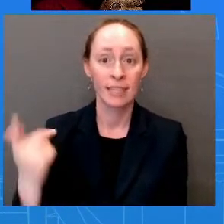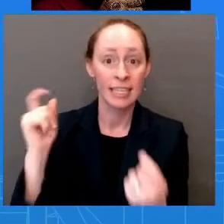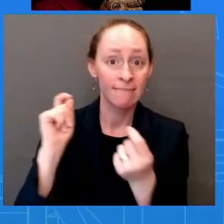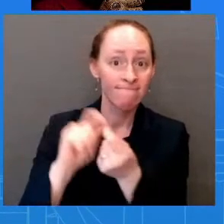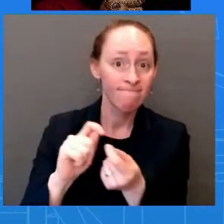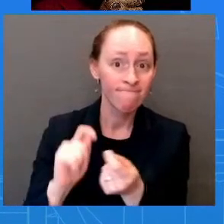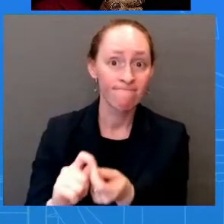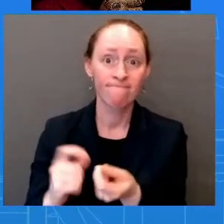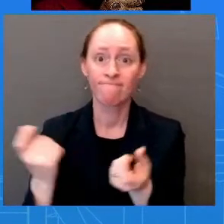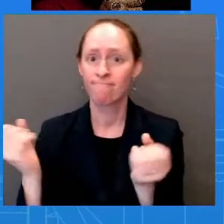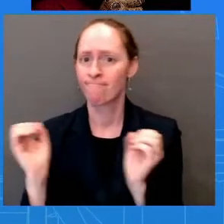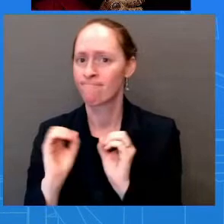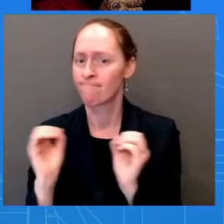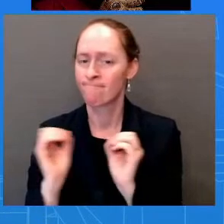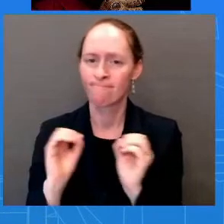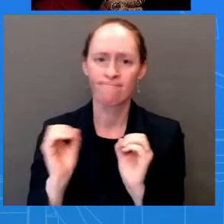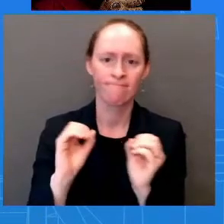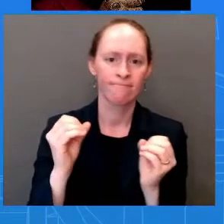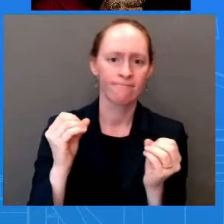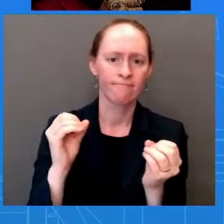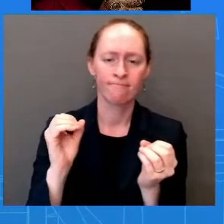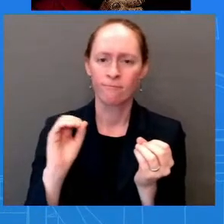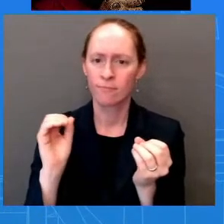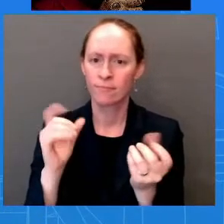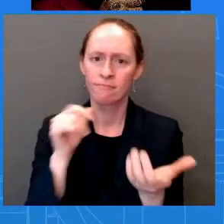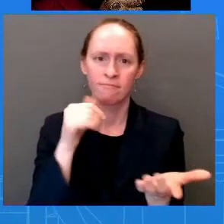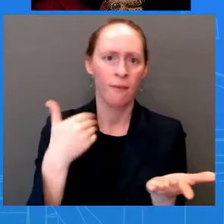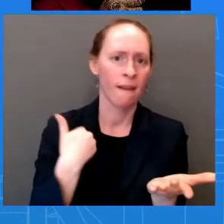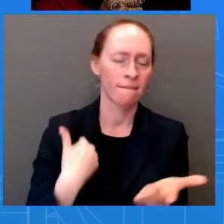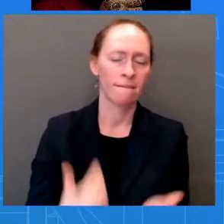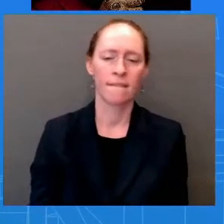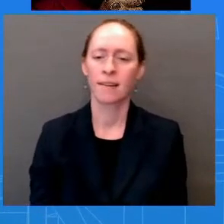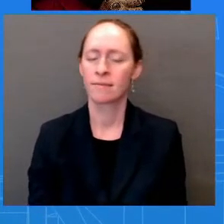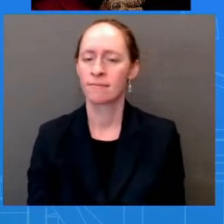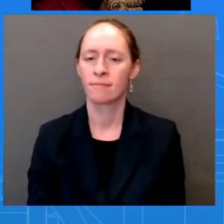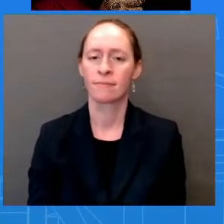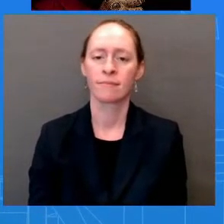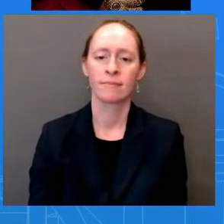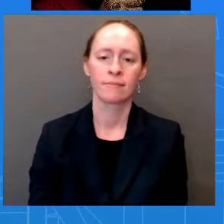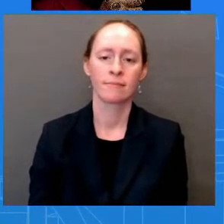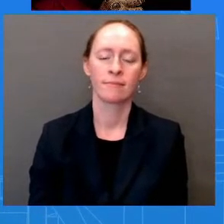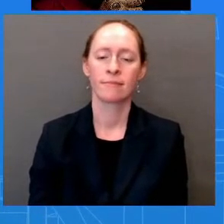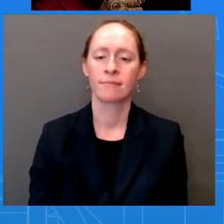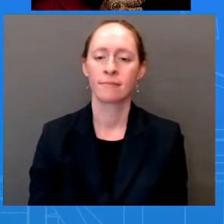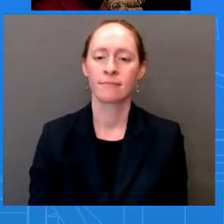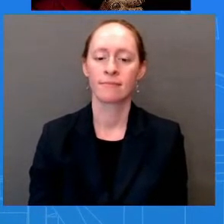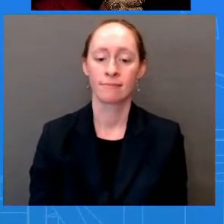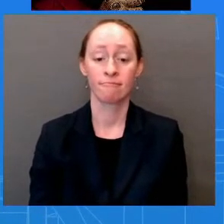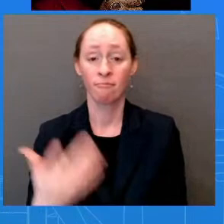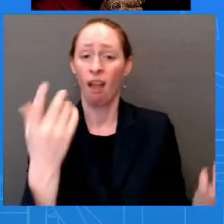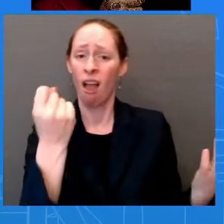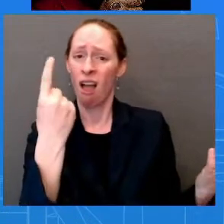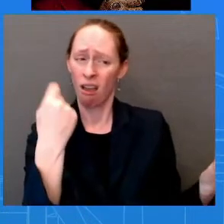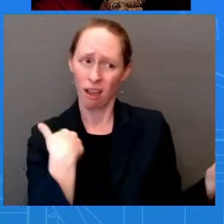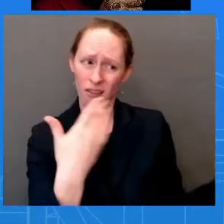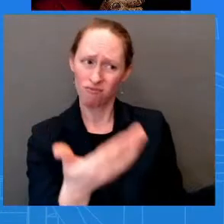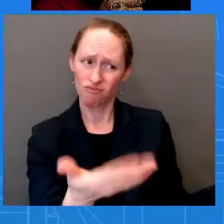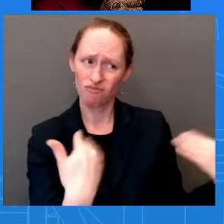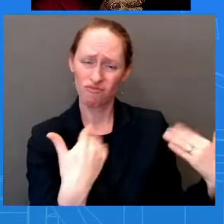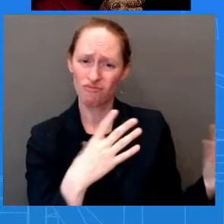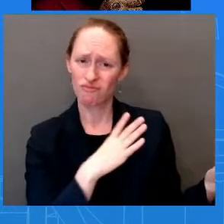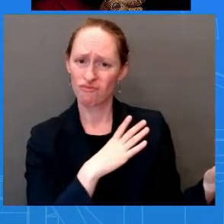But again, this is something that we welcome. We don't see this. We do not believe this should be used as political